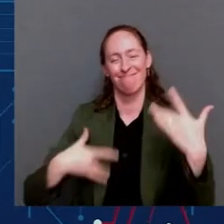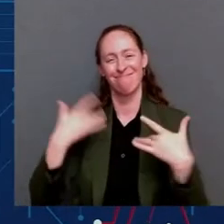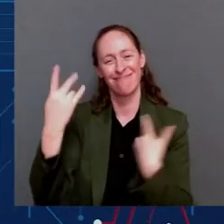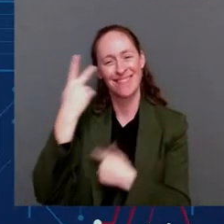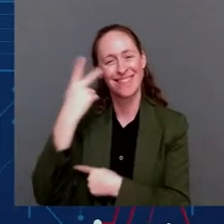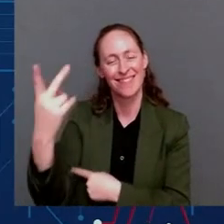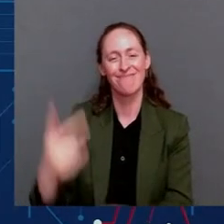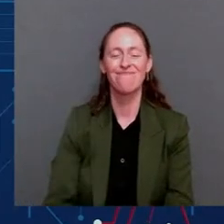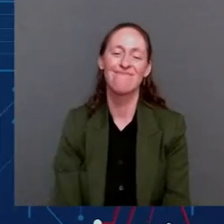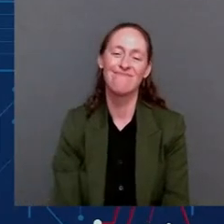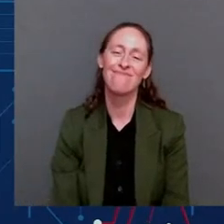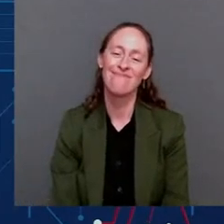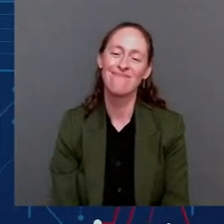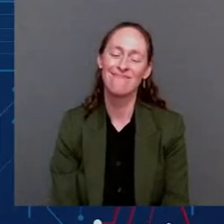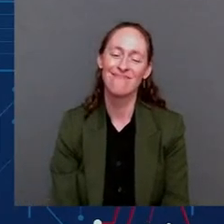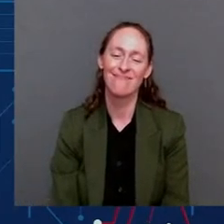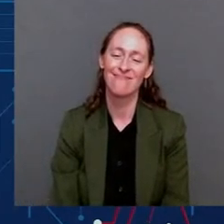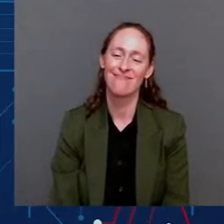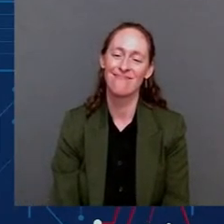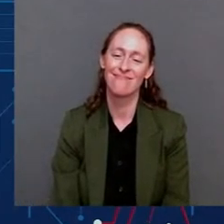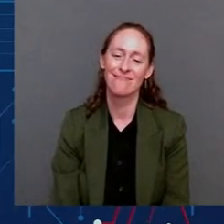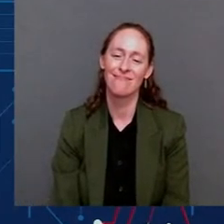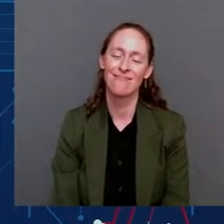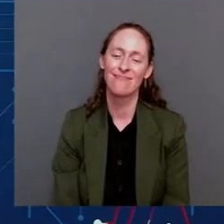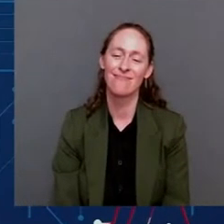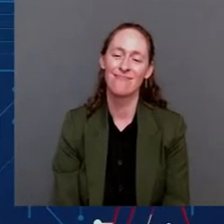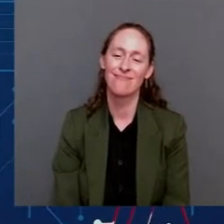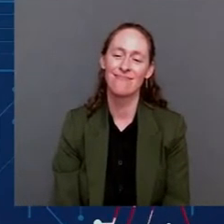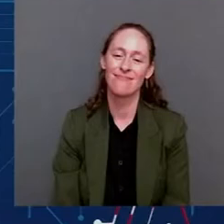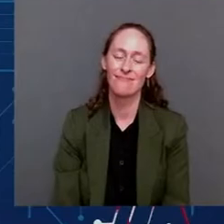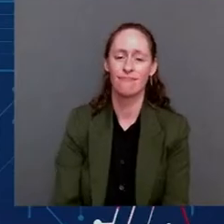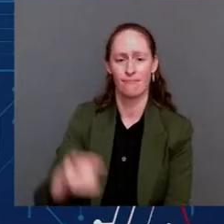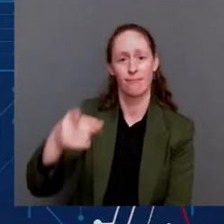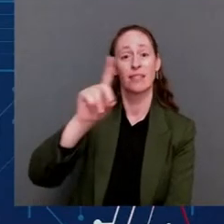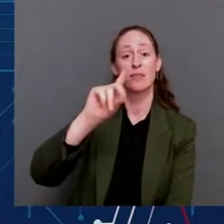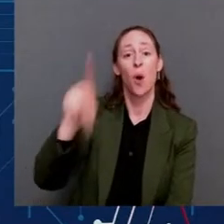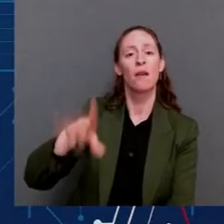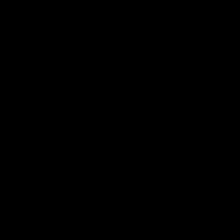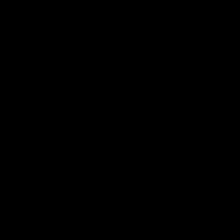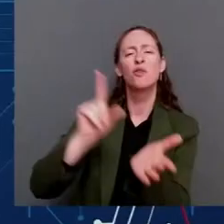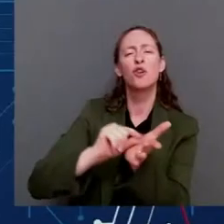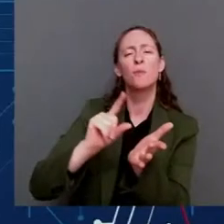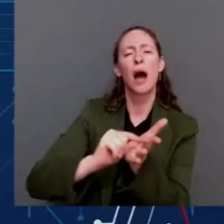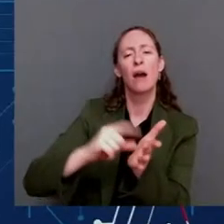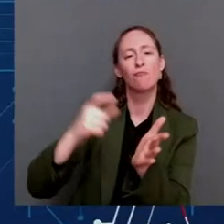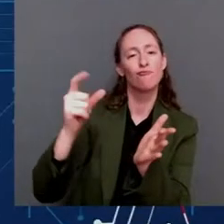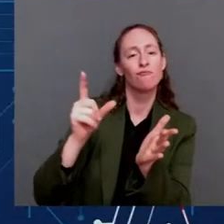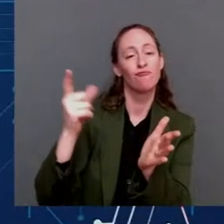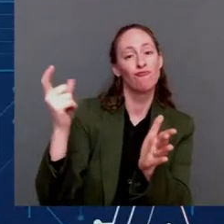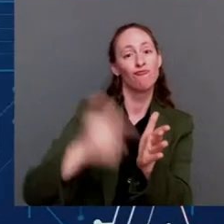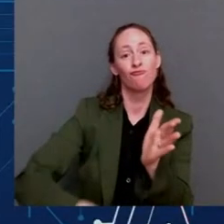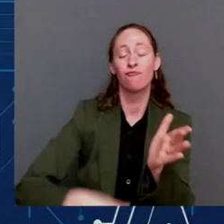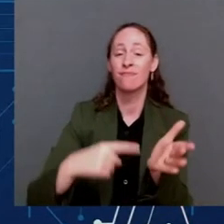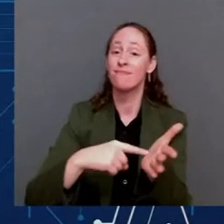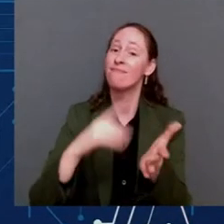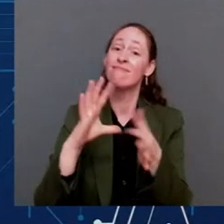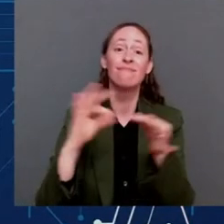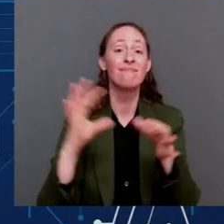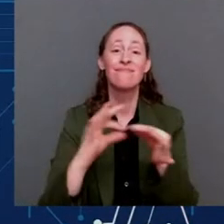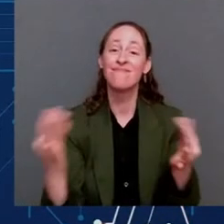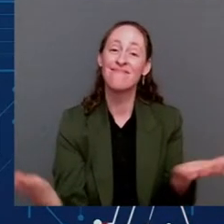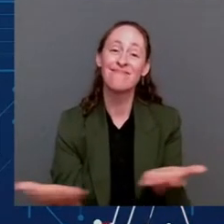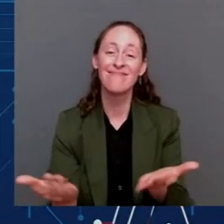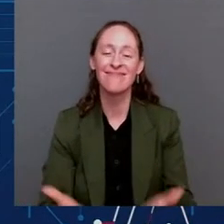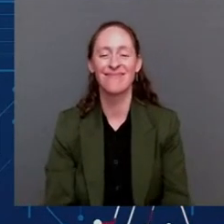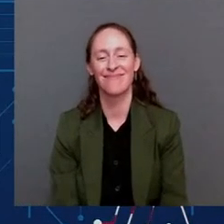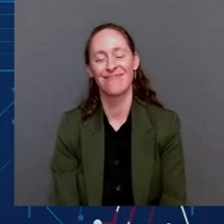says, semiconductor vote thrills automakers. Well, I know it sure in hell thrilled me. and it thrilled everybody around this White